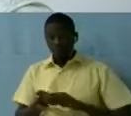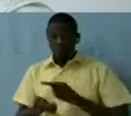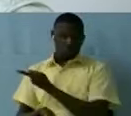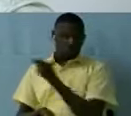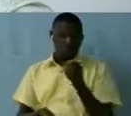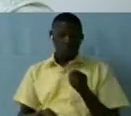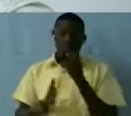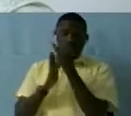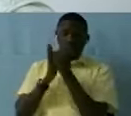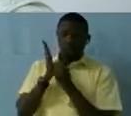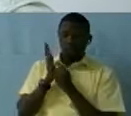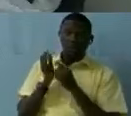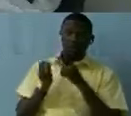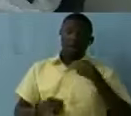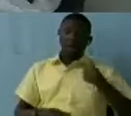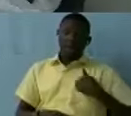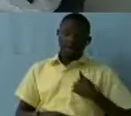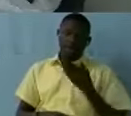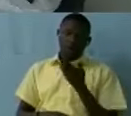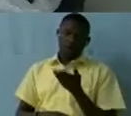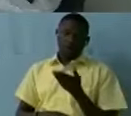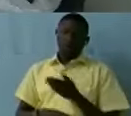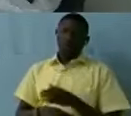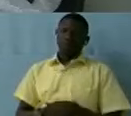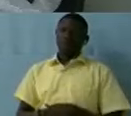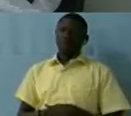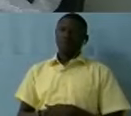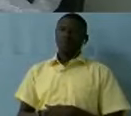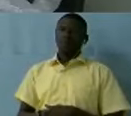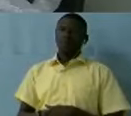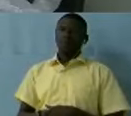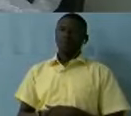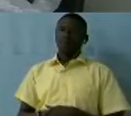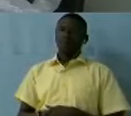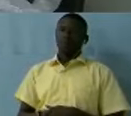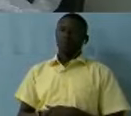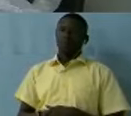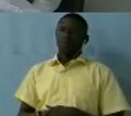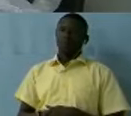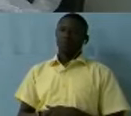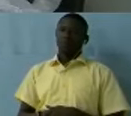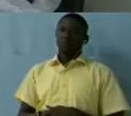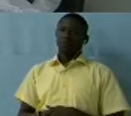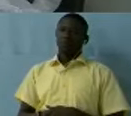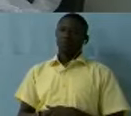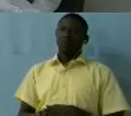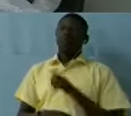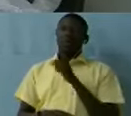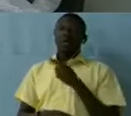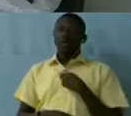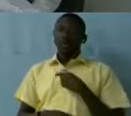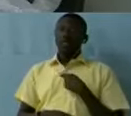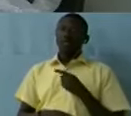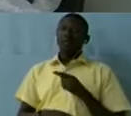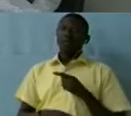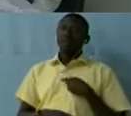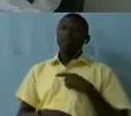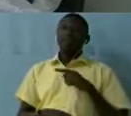nyimuluma ko that there are sufficient safeguards in our system which would prevent that from